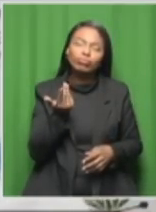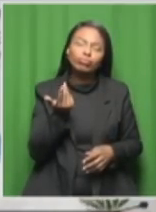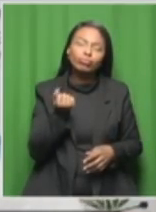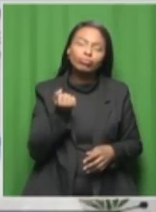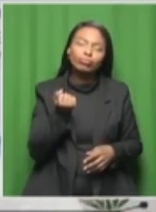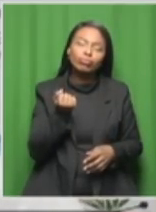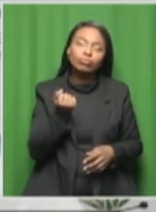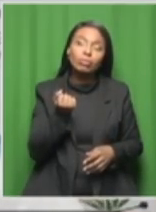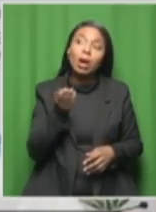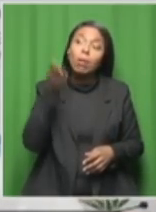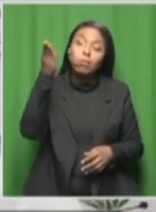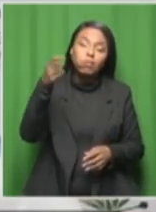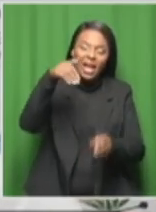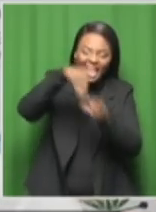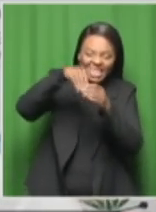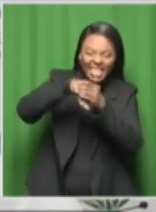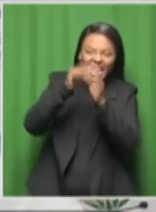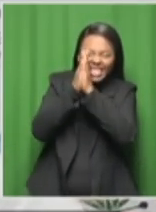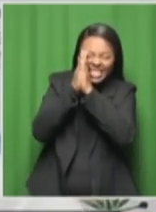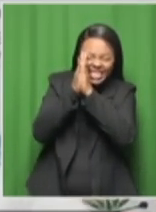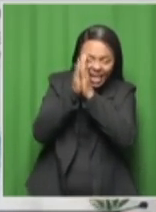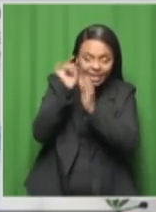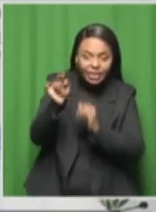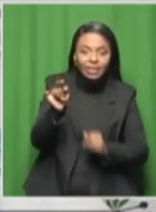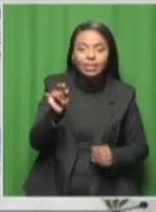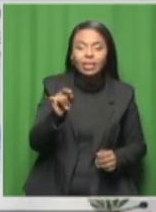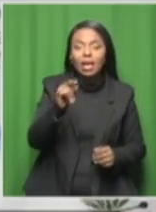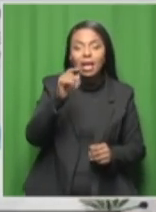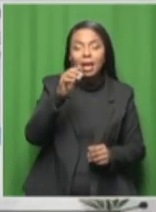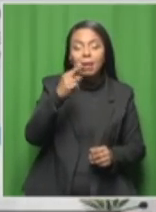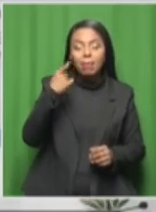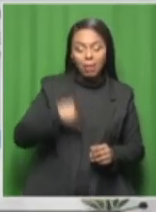in the church, holed up in the Central Methodist Church